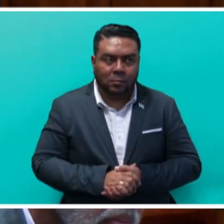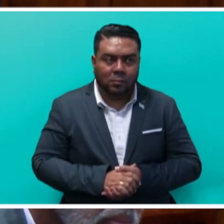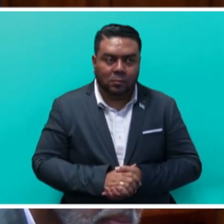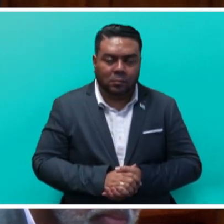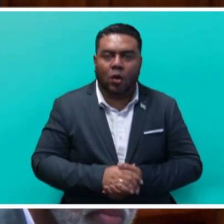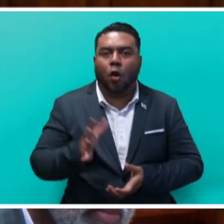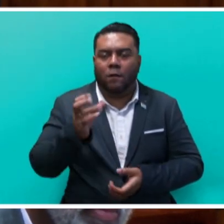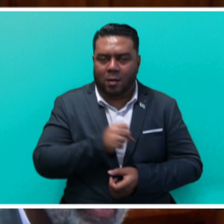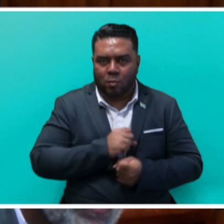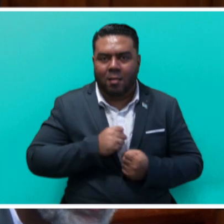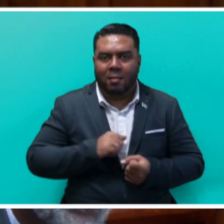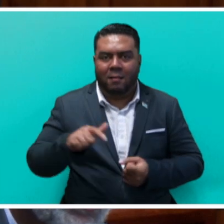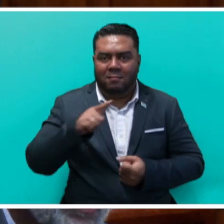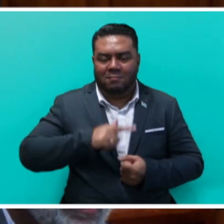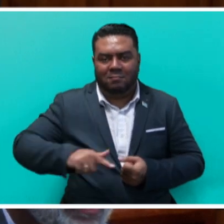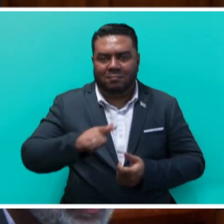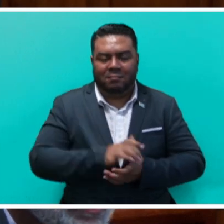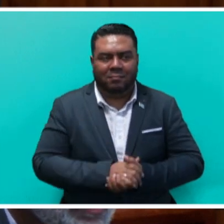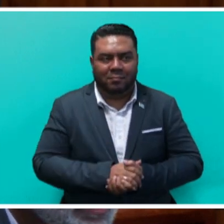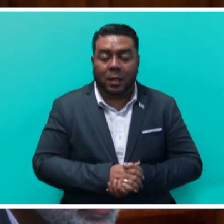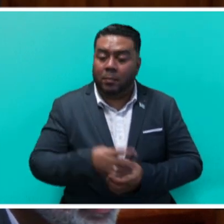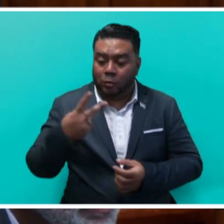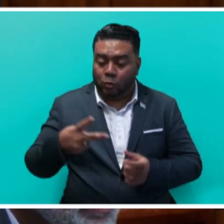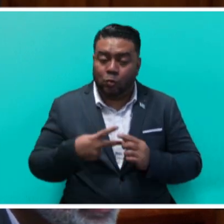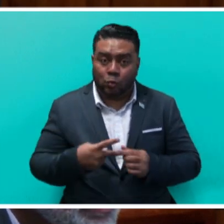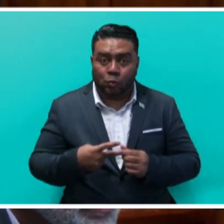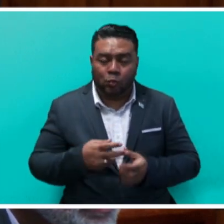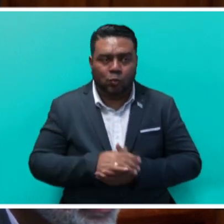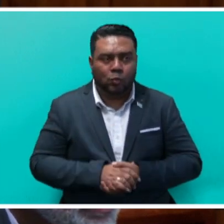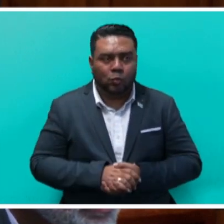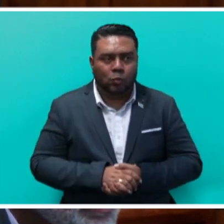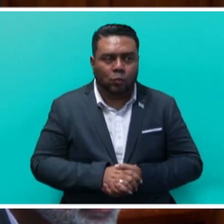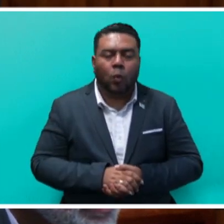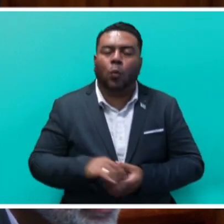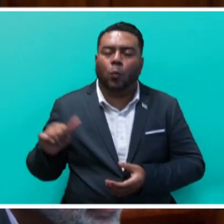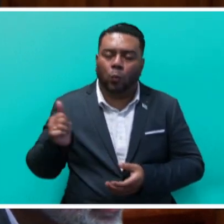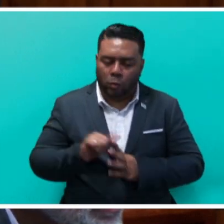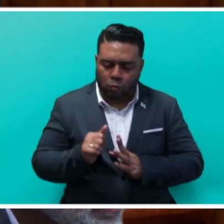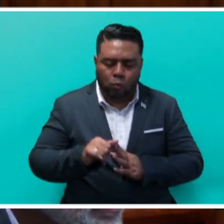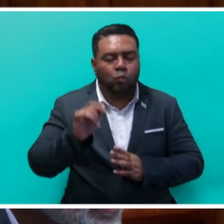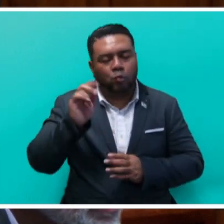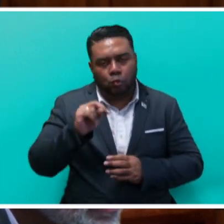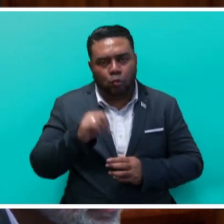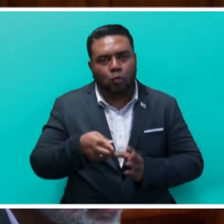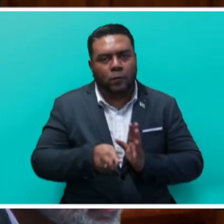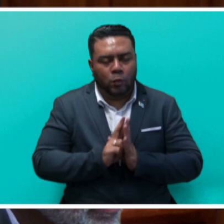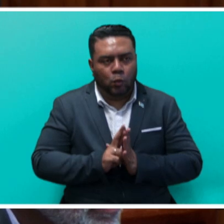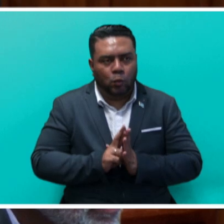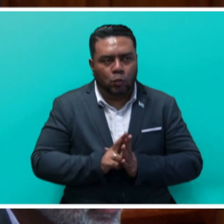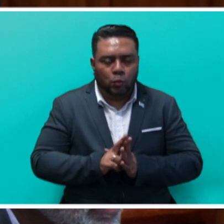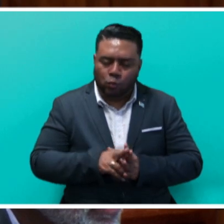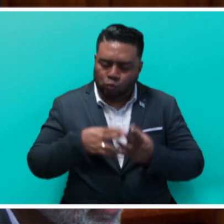of our land. Number two, the alter schedule of values will also need to be reviewed to address